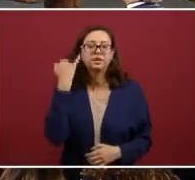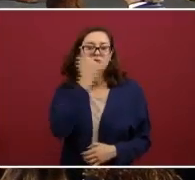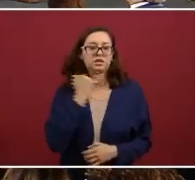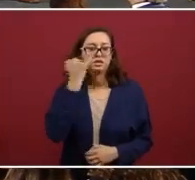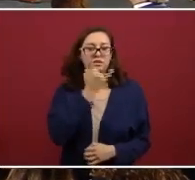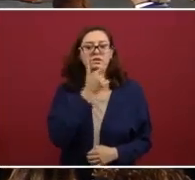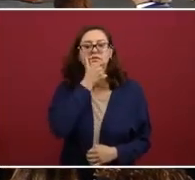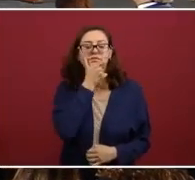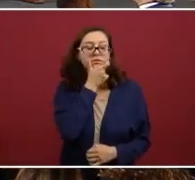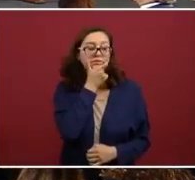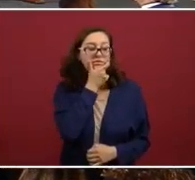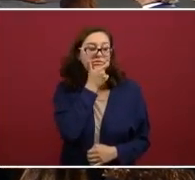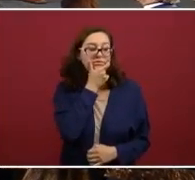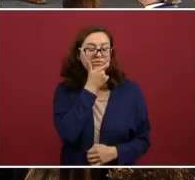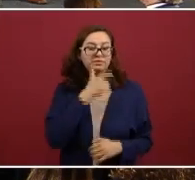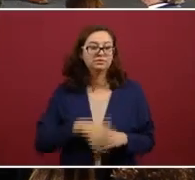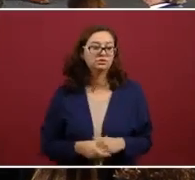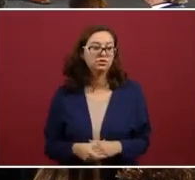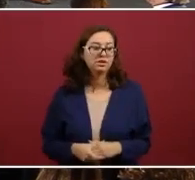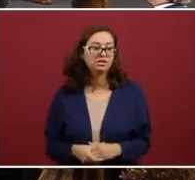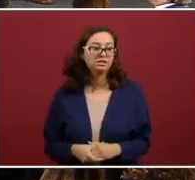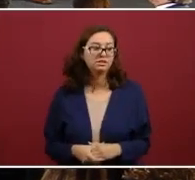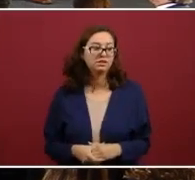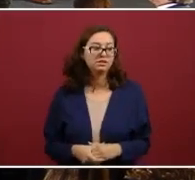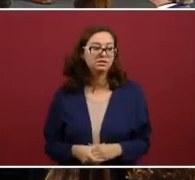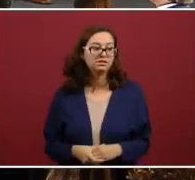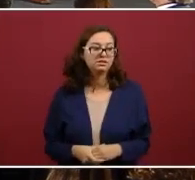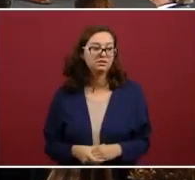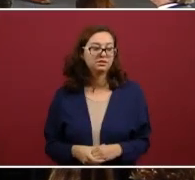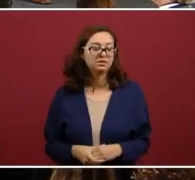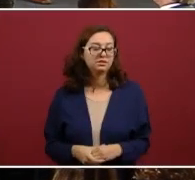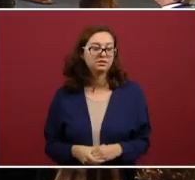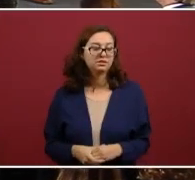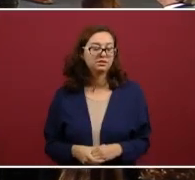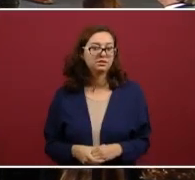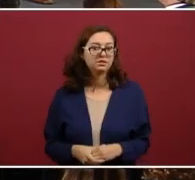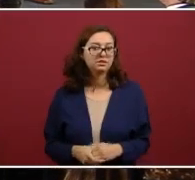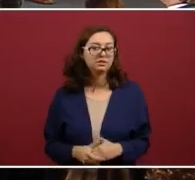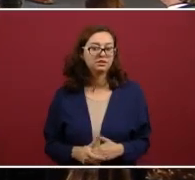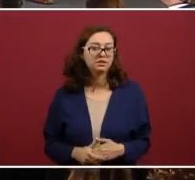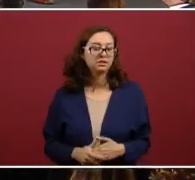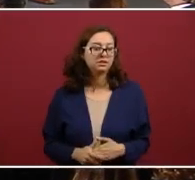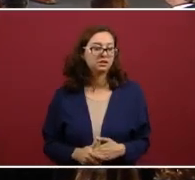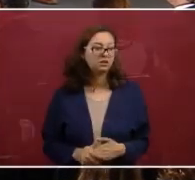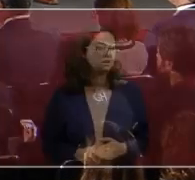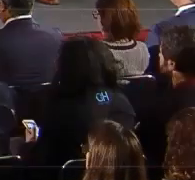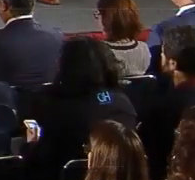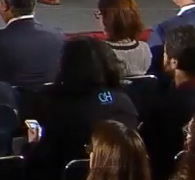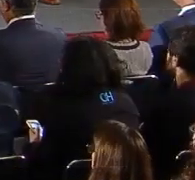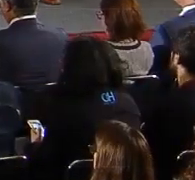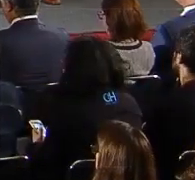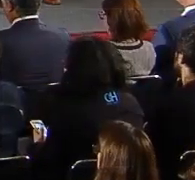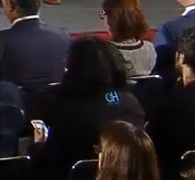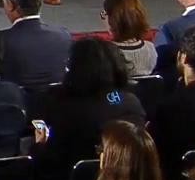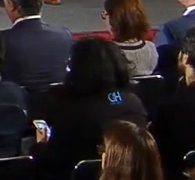Mexico, my dear Nadine and former colleague, wonderful to see you in this